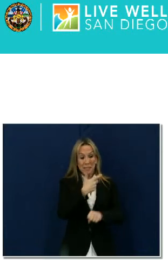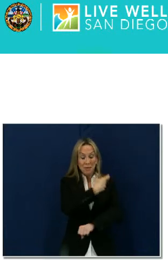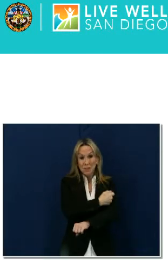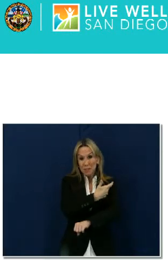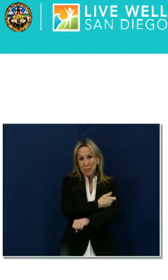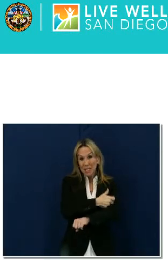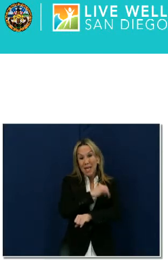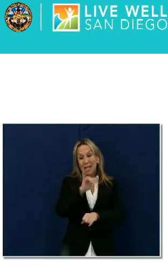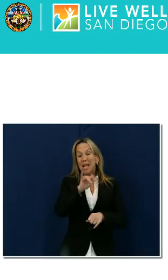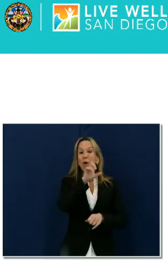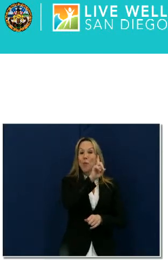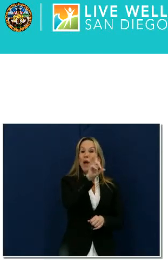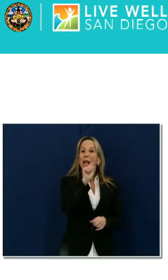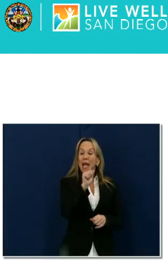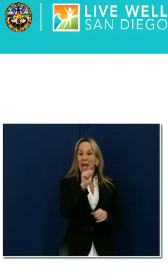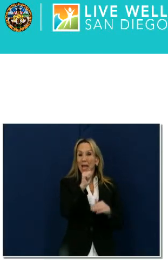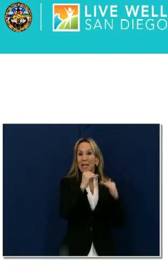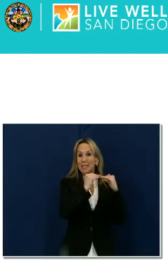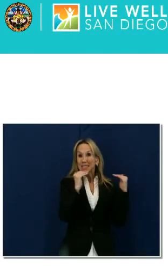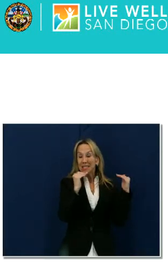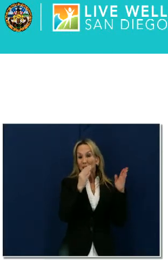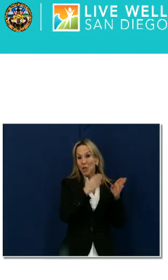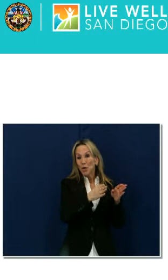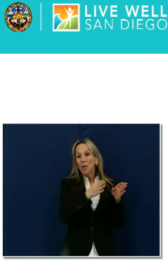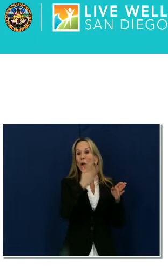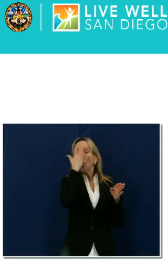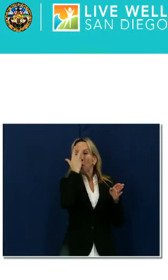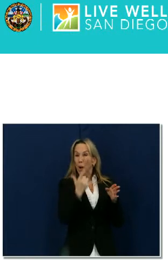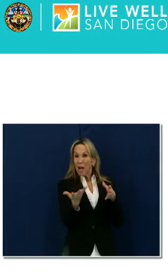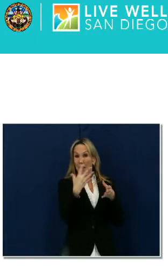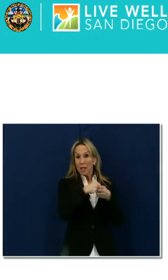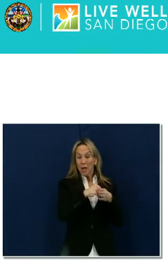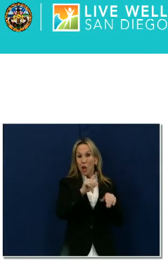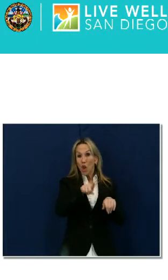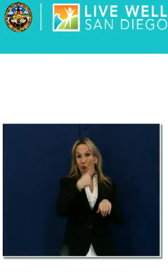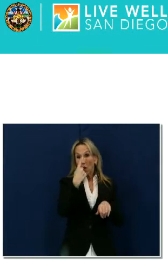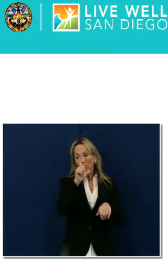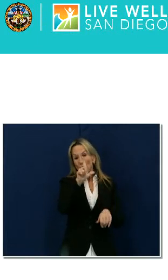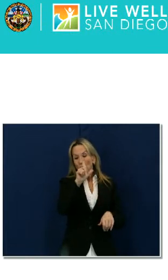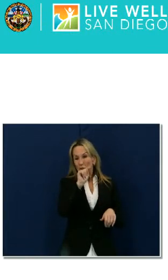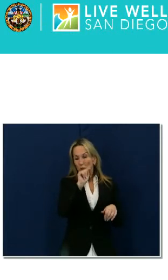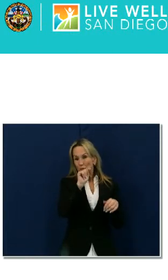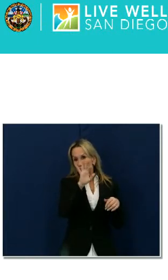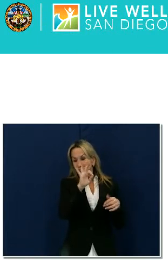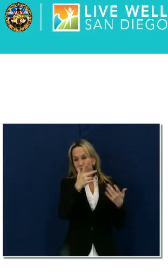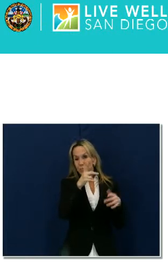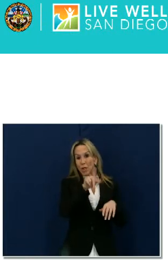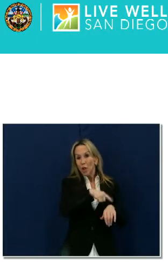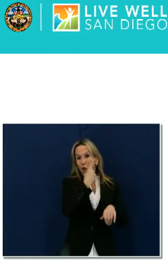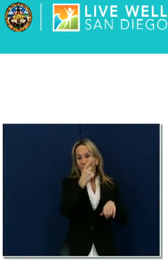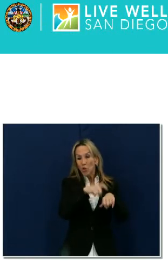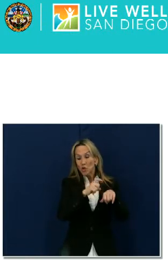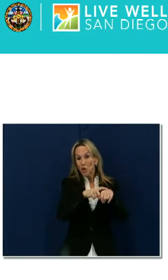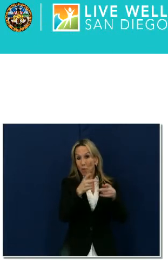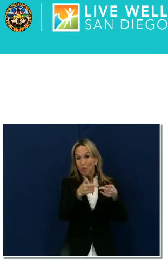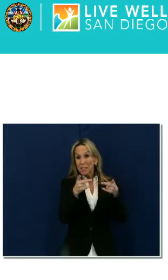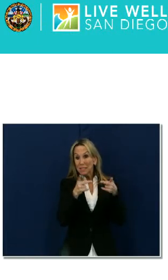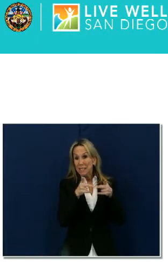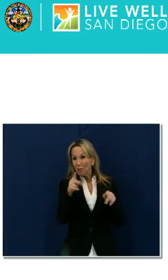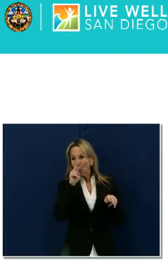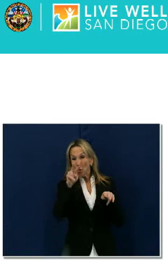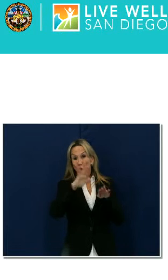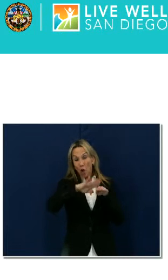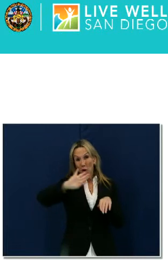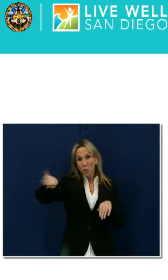1A tier 1 is including long-term care facilities. If you look on the far right, 32% of